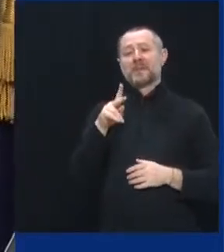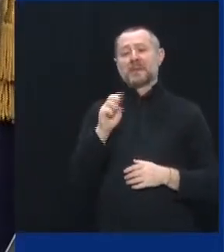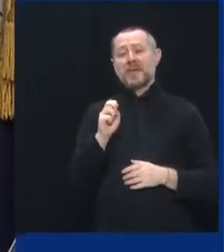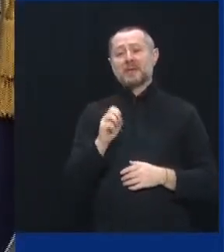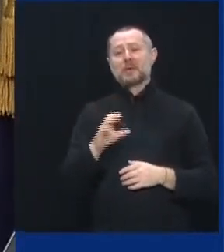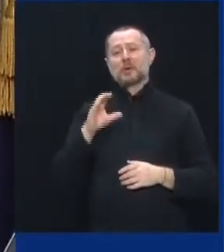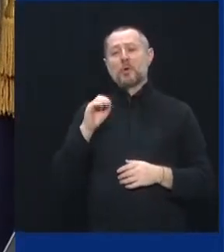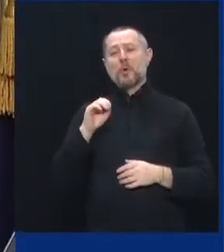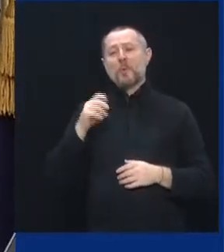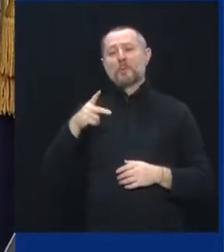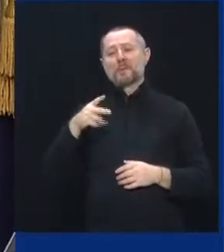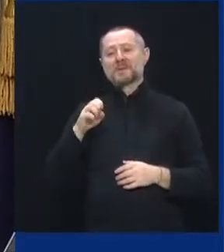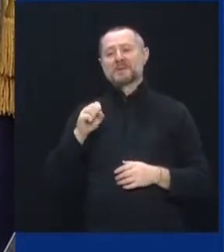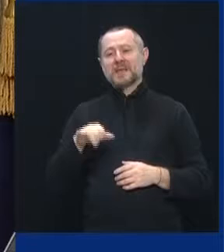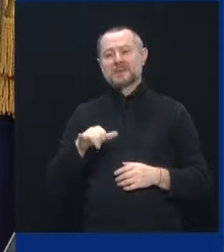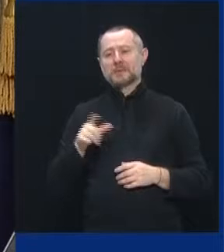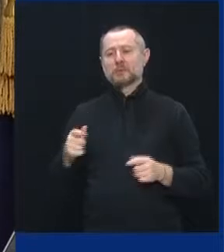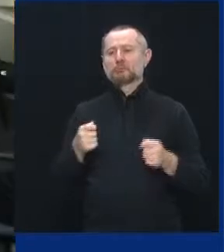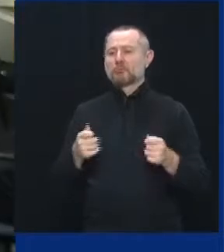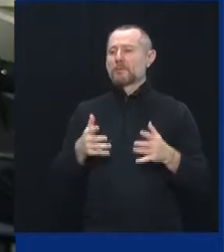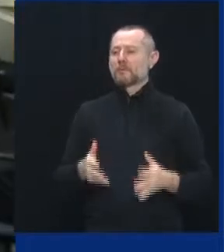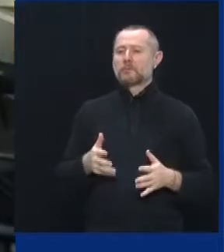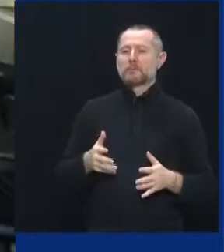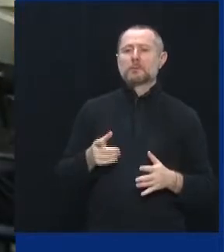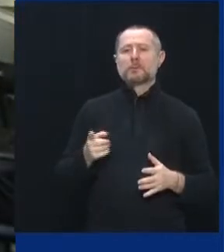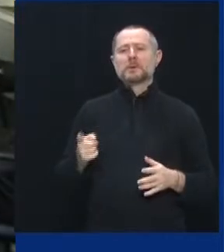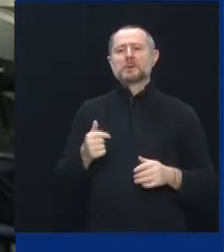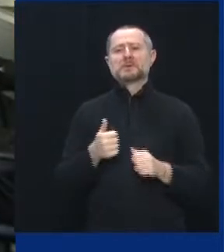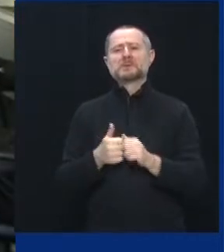of our emergency efforts statewide.